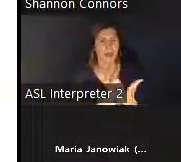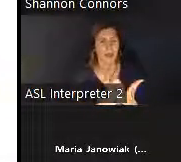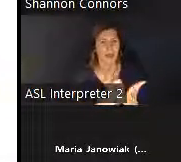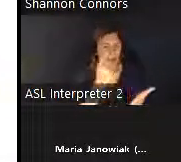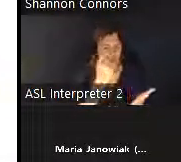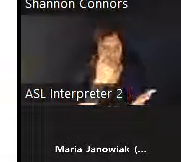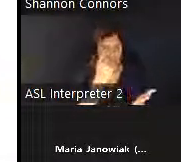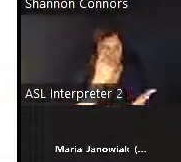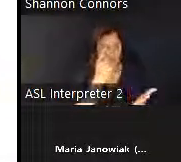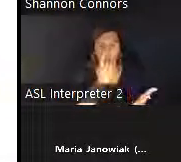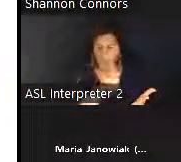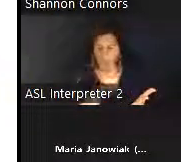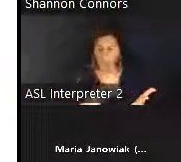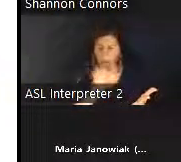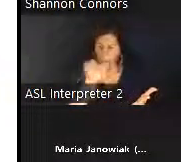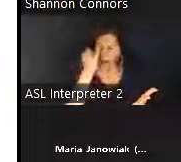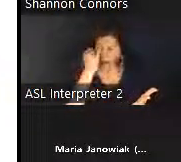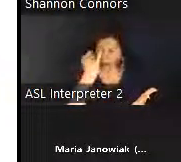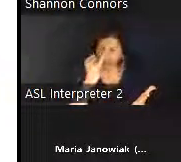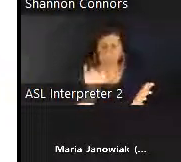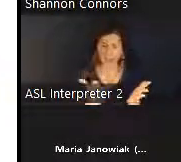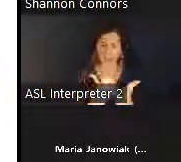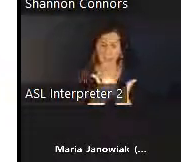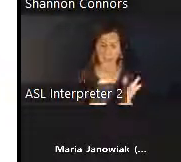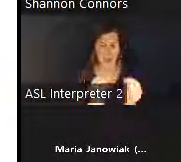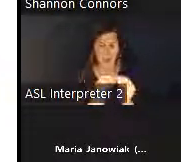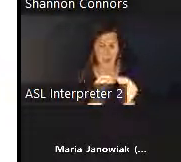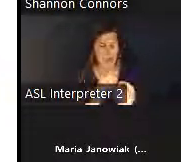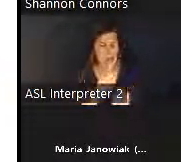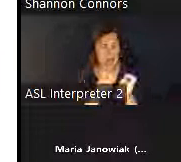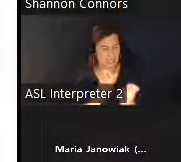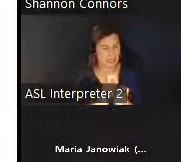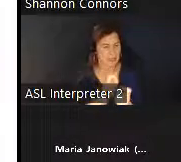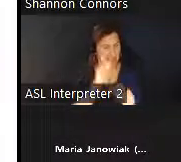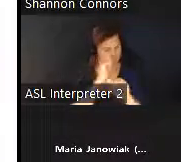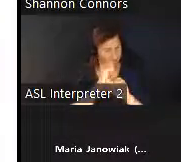more specific and help people realize possibilities.